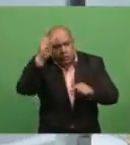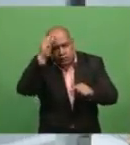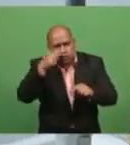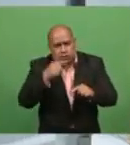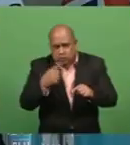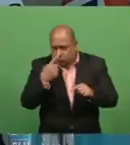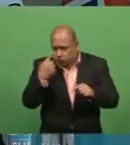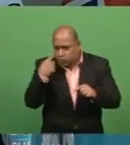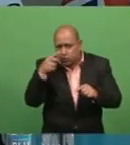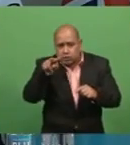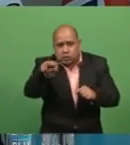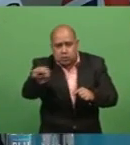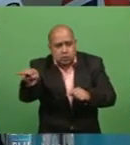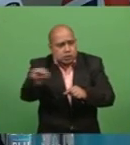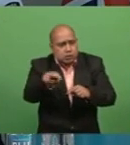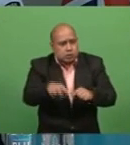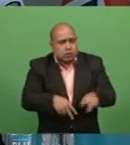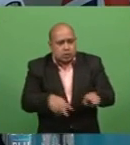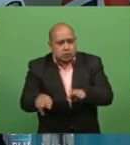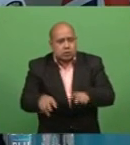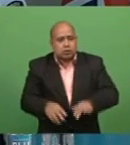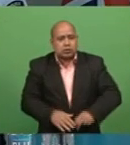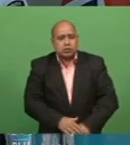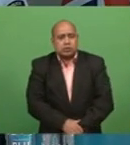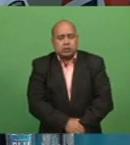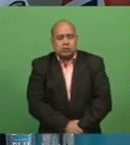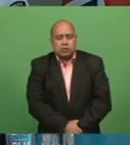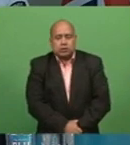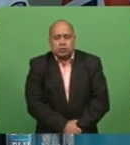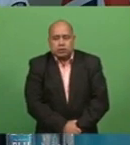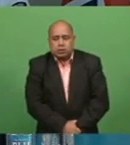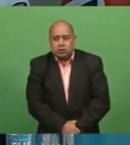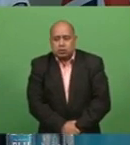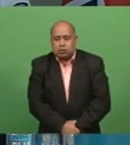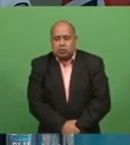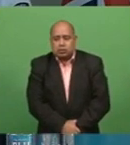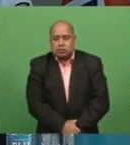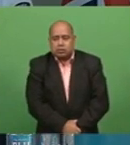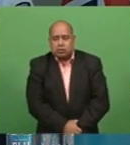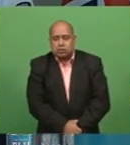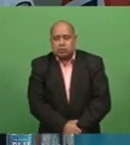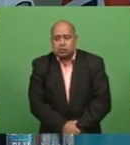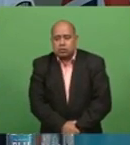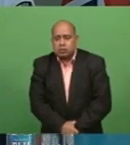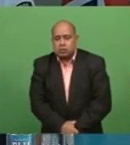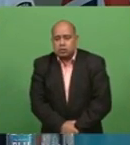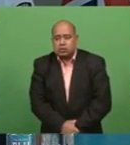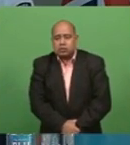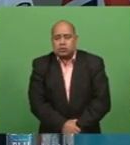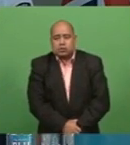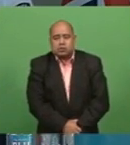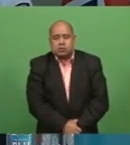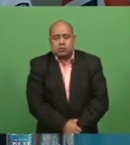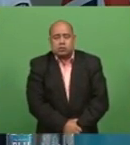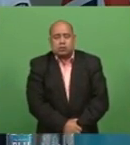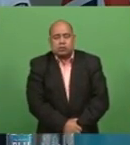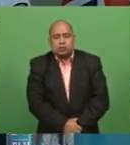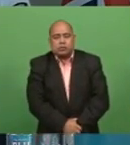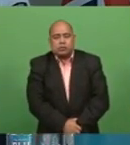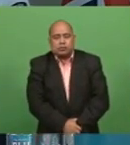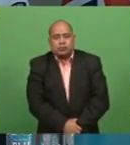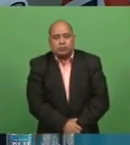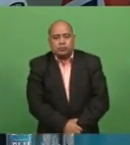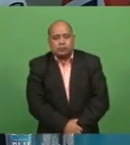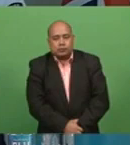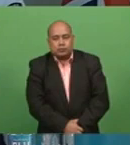them. If people keep crowding in public places, gathering socially, or otherwise acting like these are normal